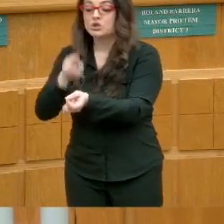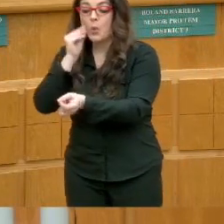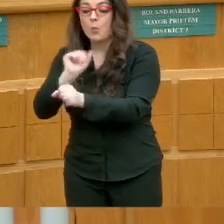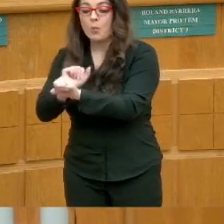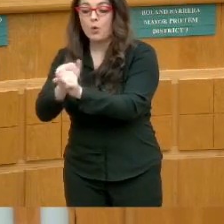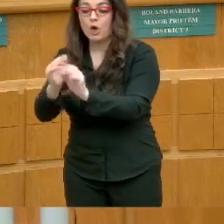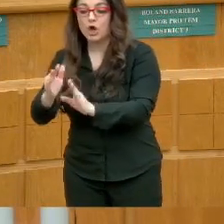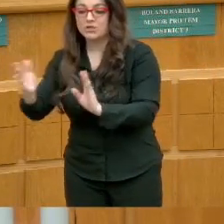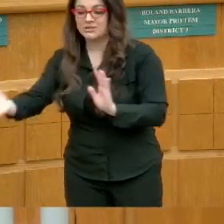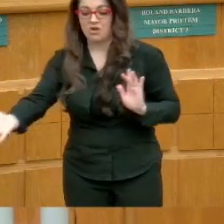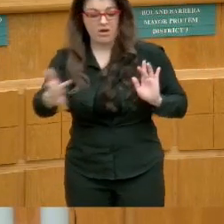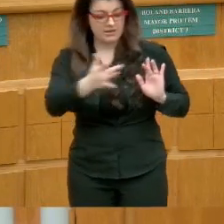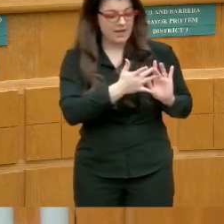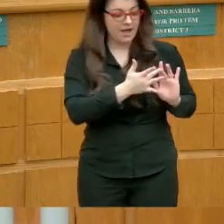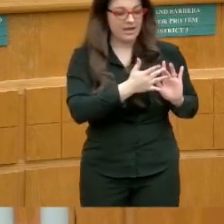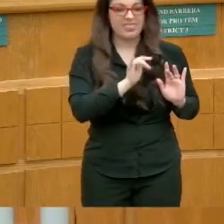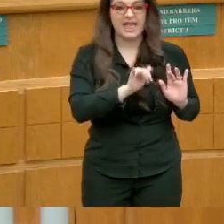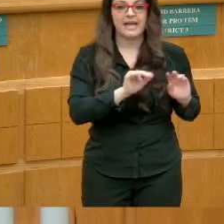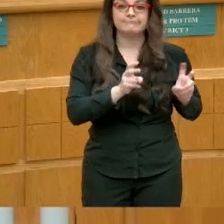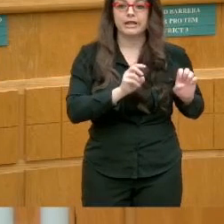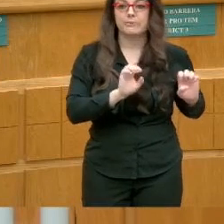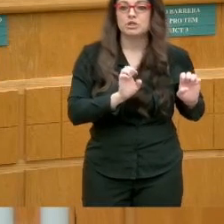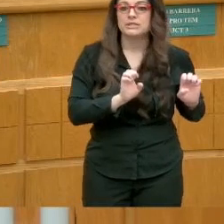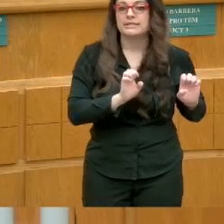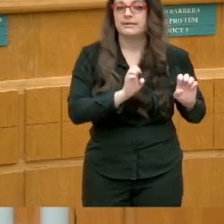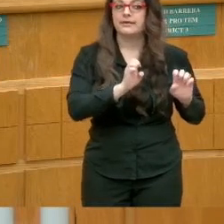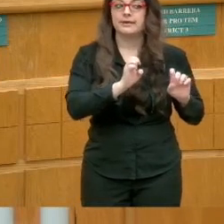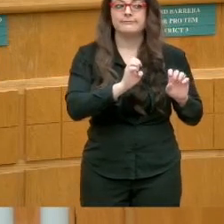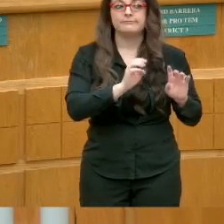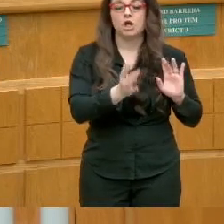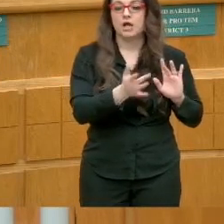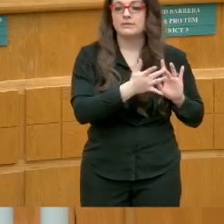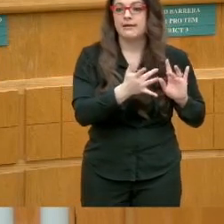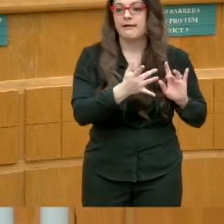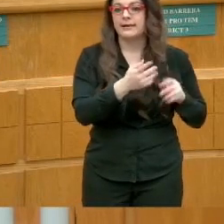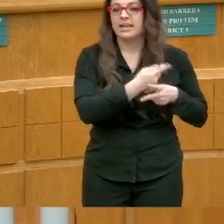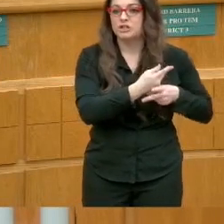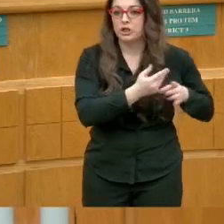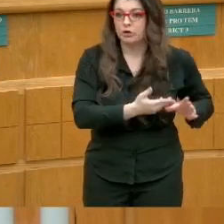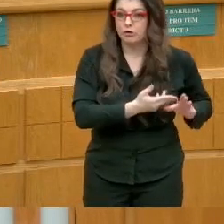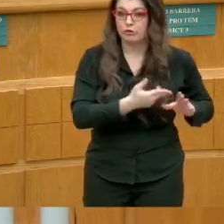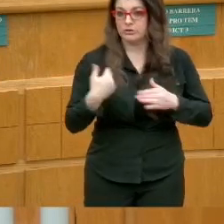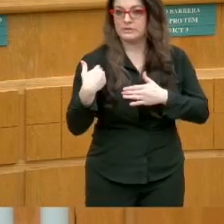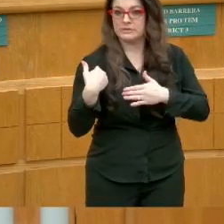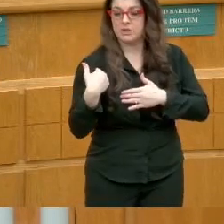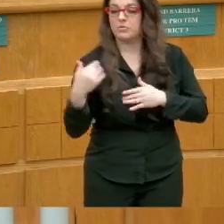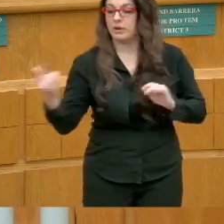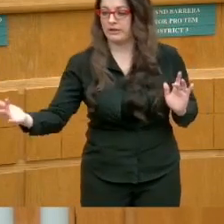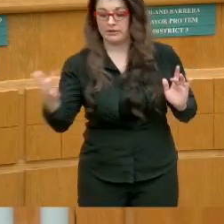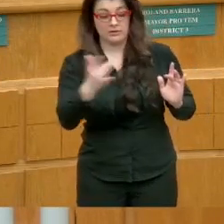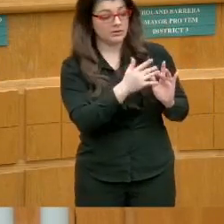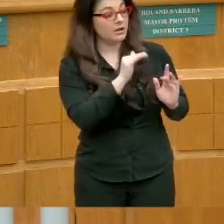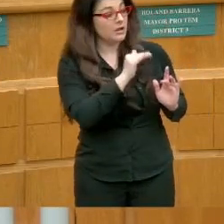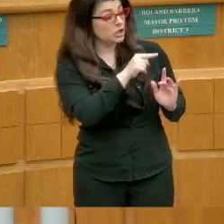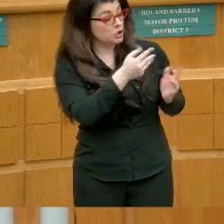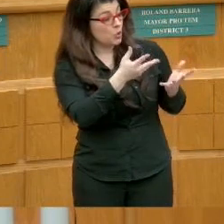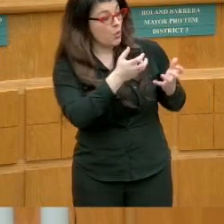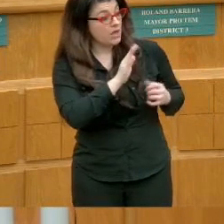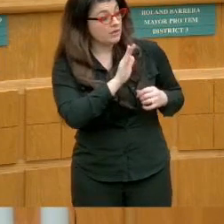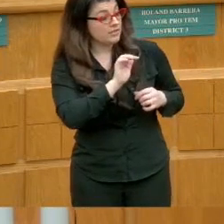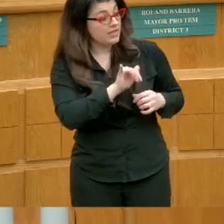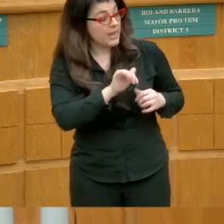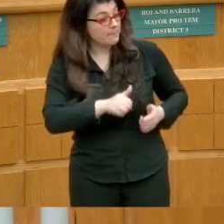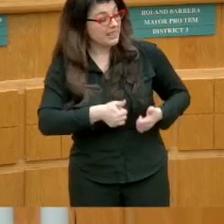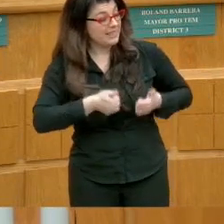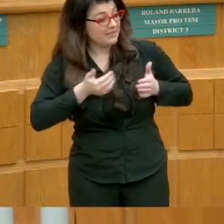caretaker. So they reach out to them to ask them if they want for their resident to actually have a test. Yes, that's what I